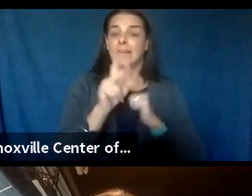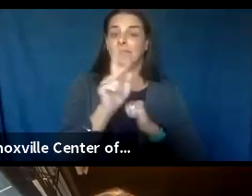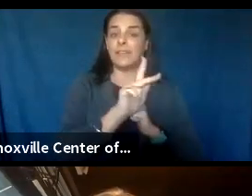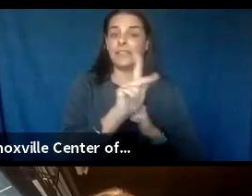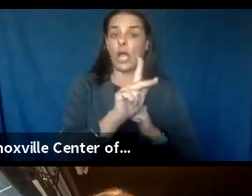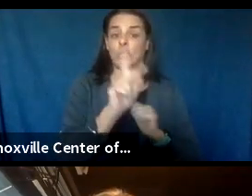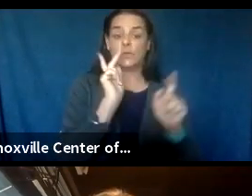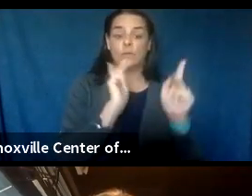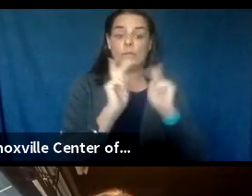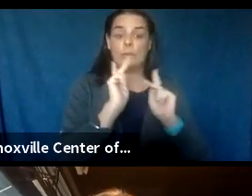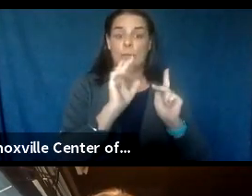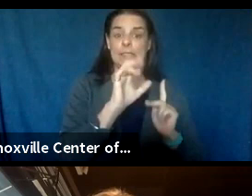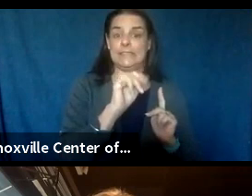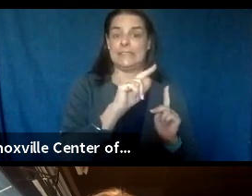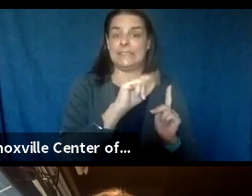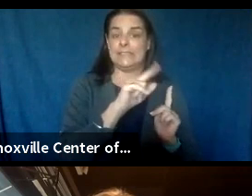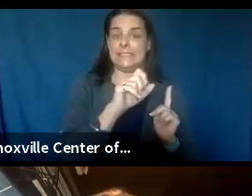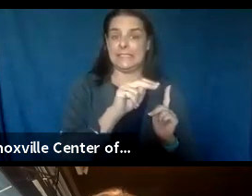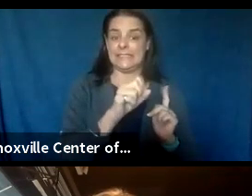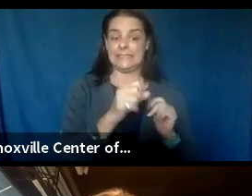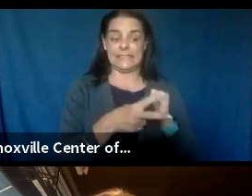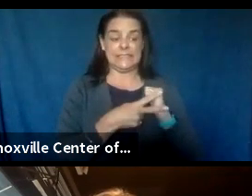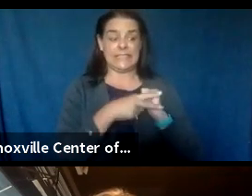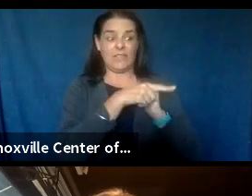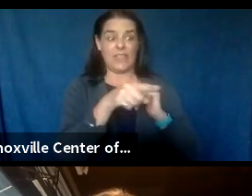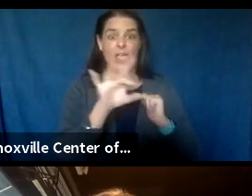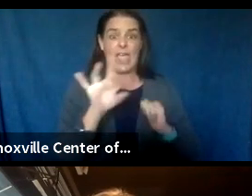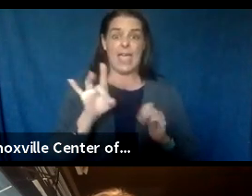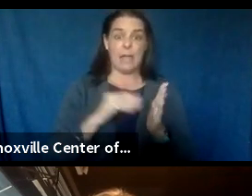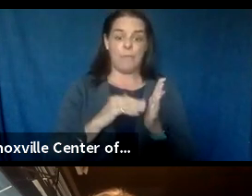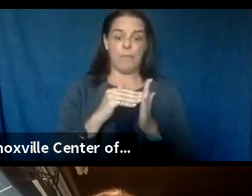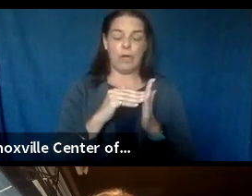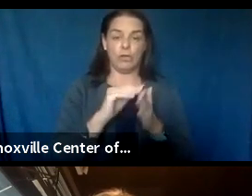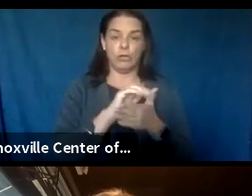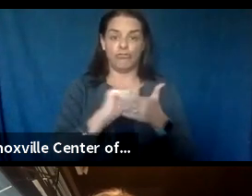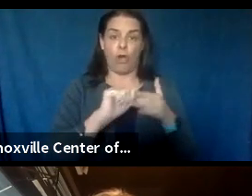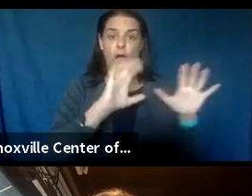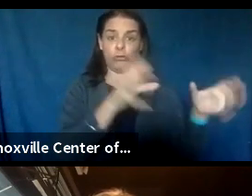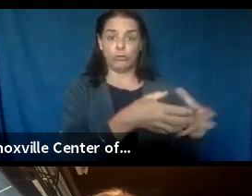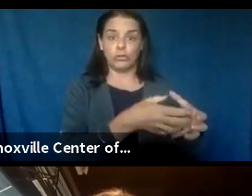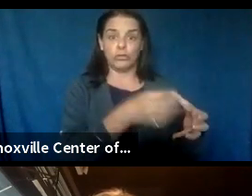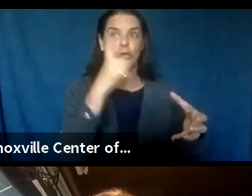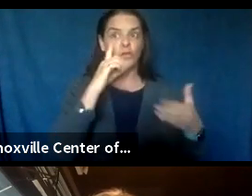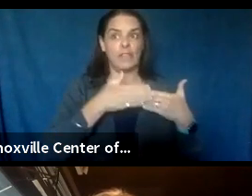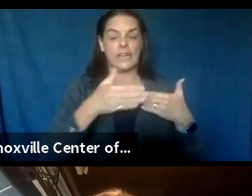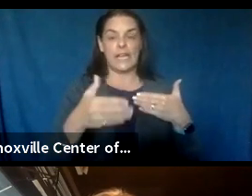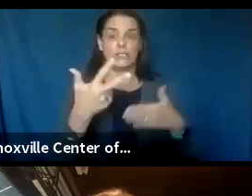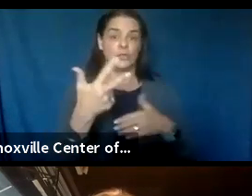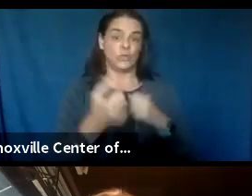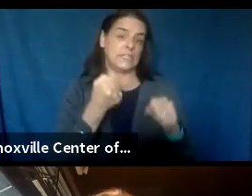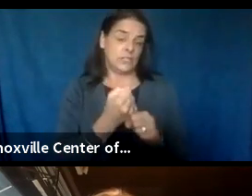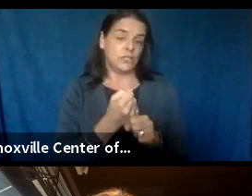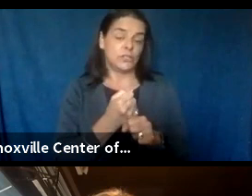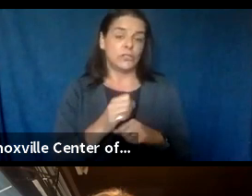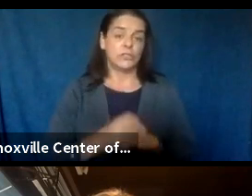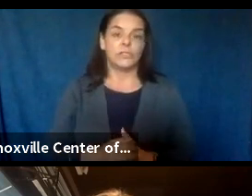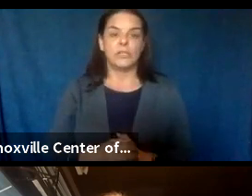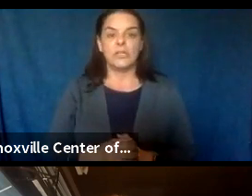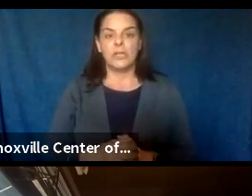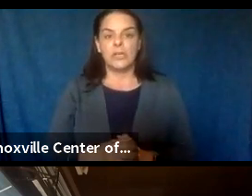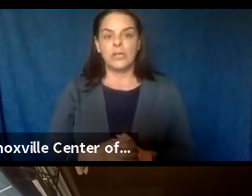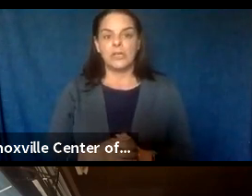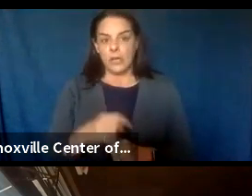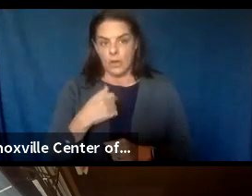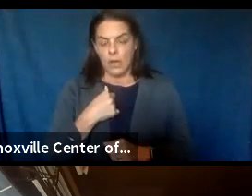Knoxville citizens $8 million collectively for the next 3 years. So